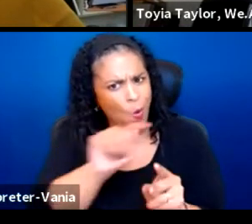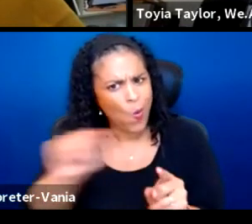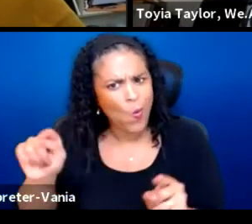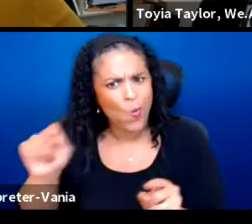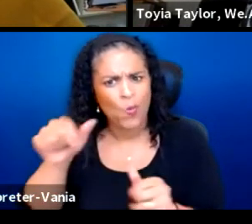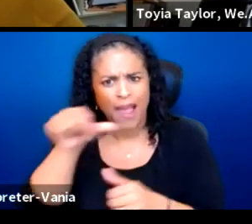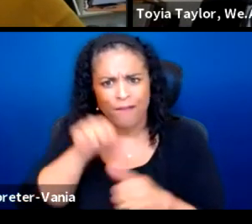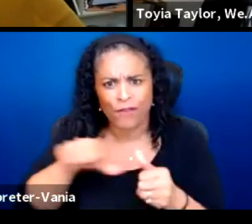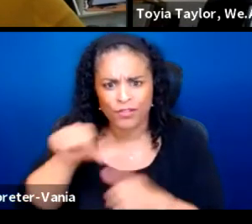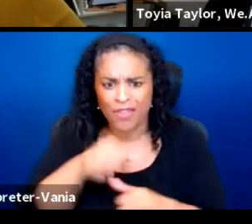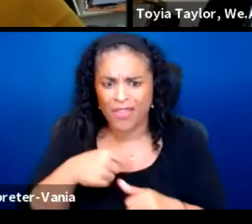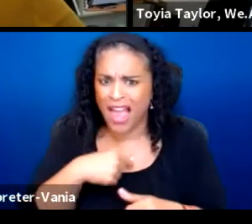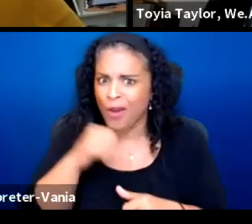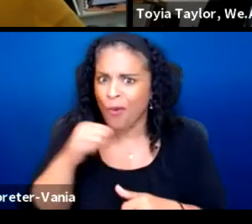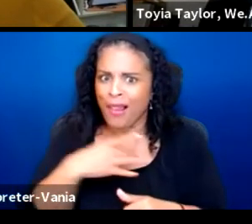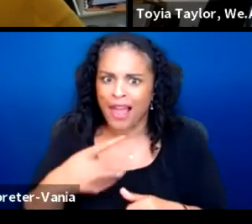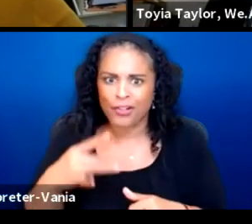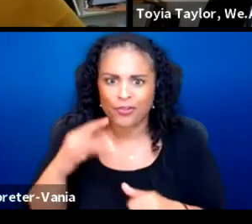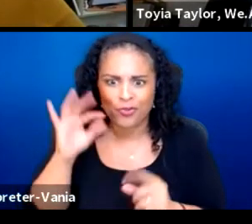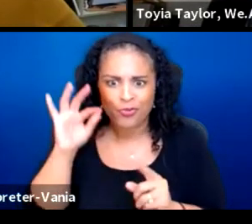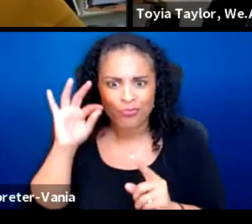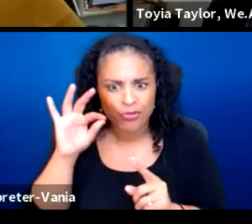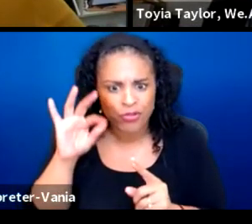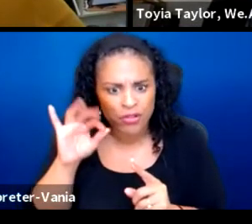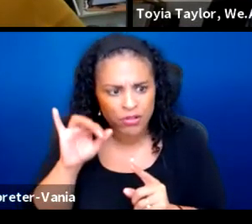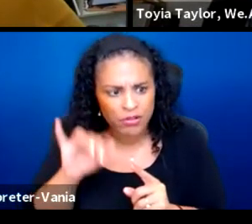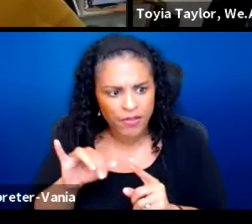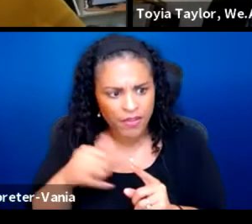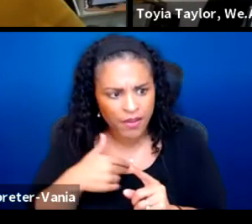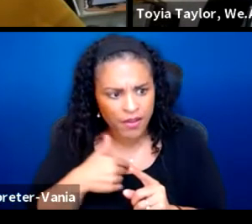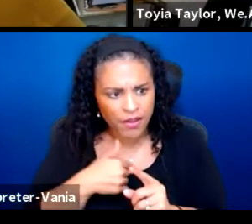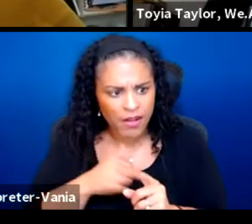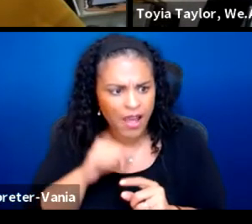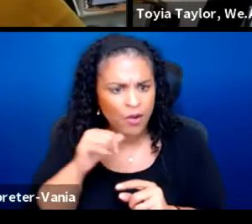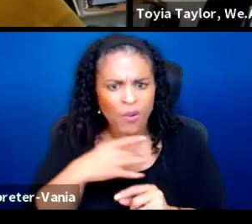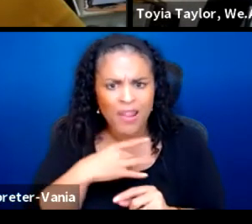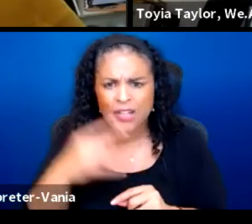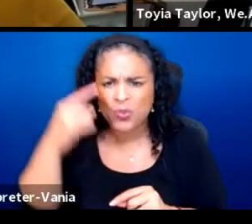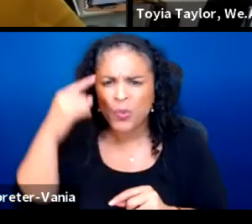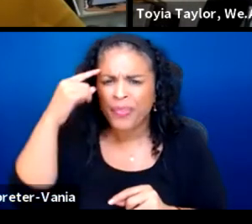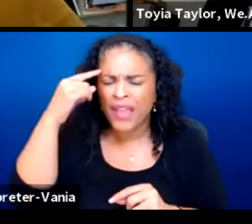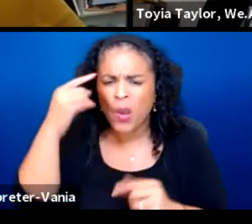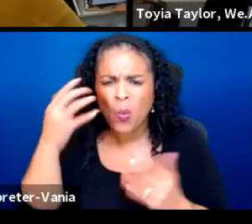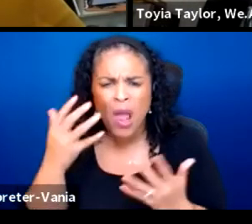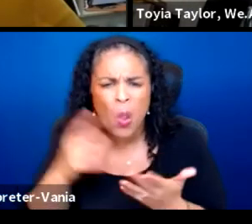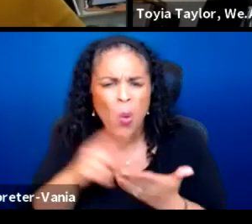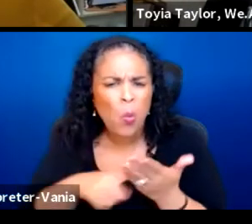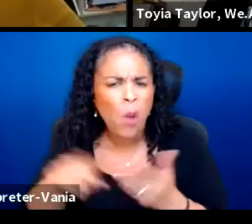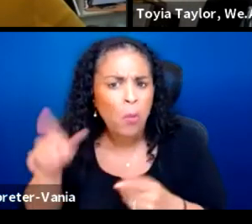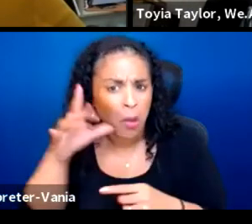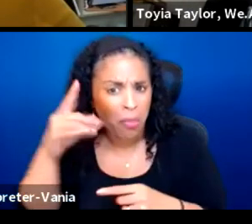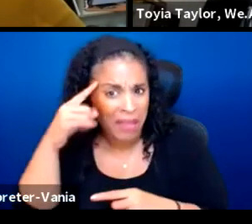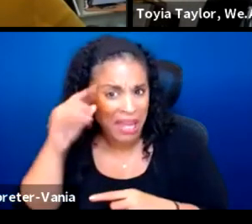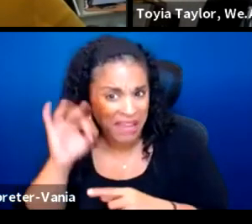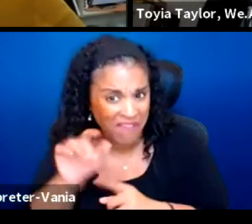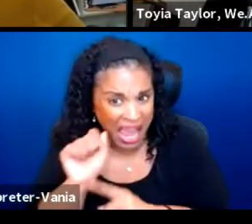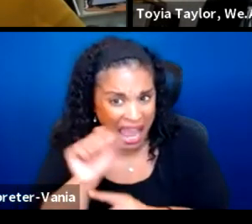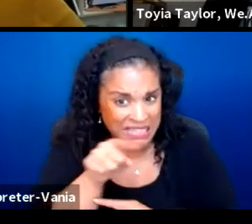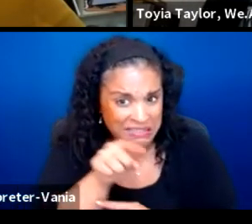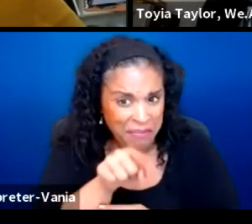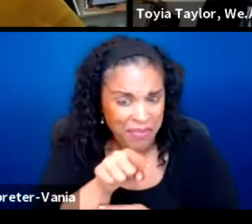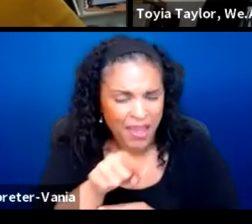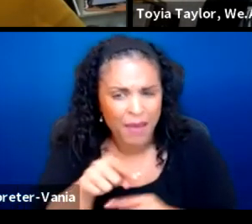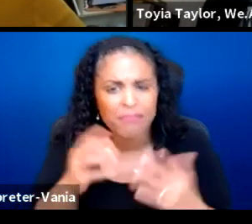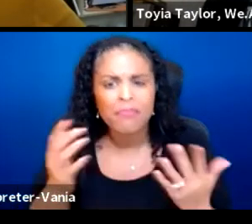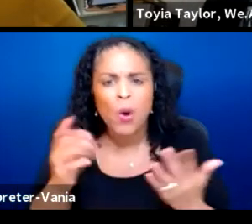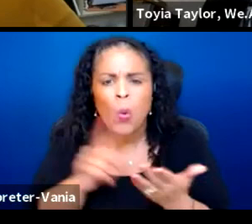And I don't like the pretenses. I don't like to think, well, what are they going to think if I ask them this? Or, you know,